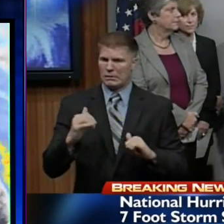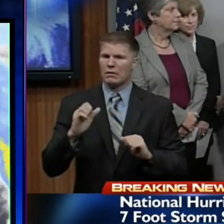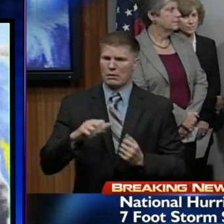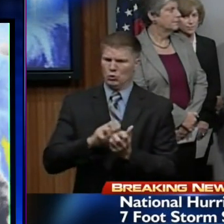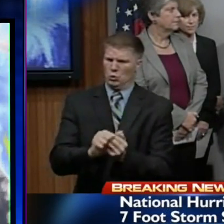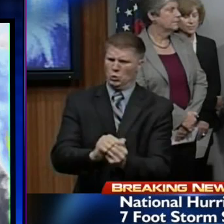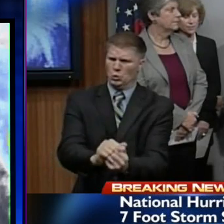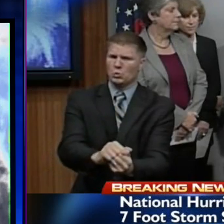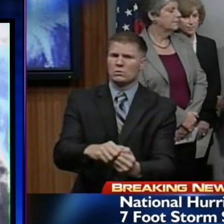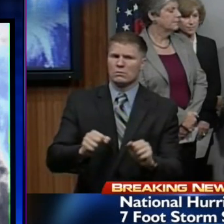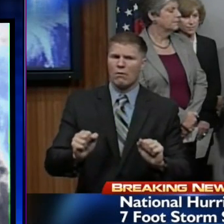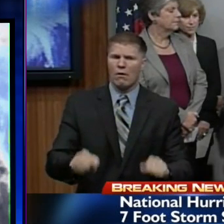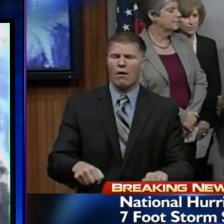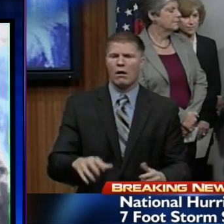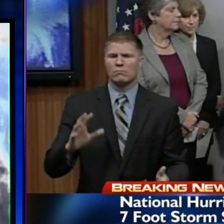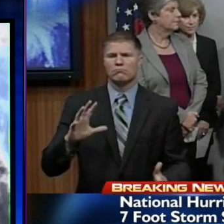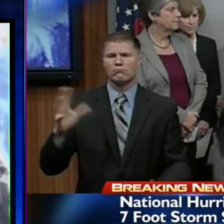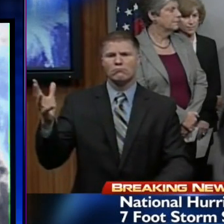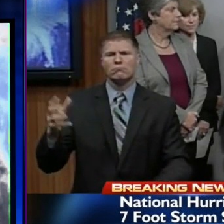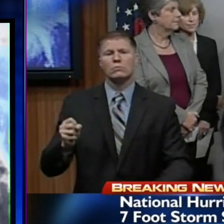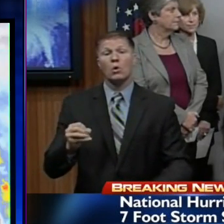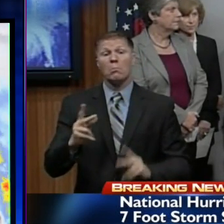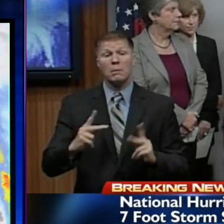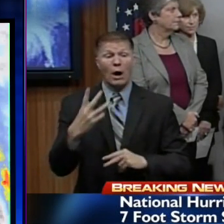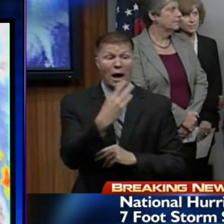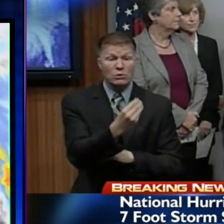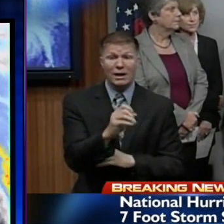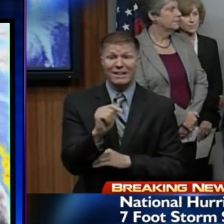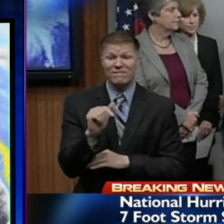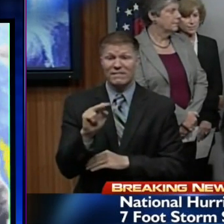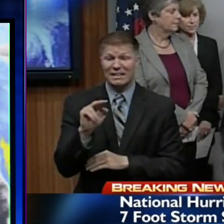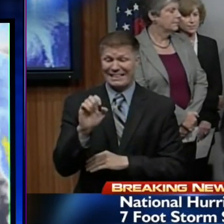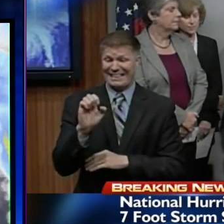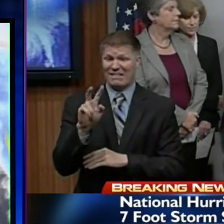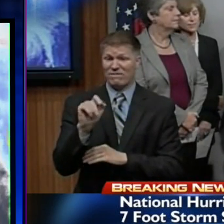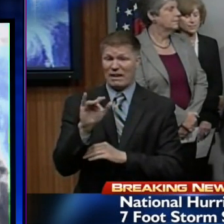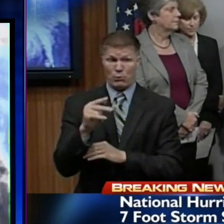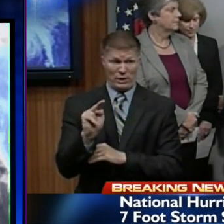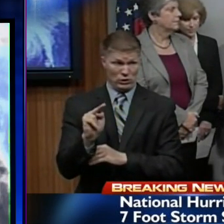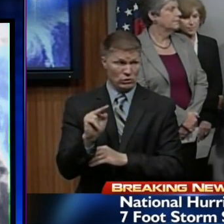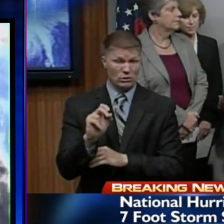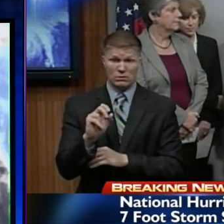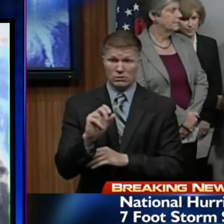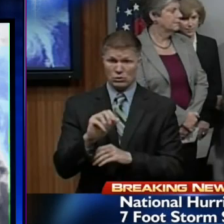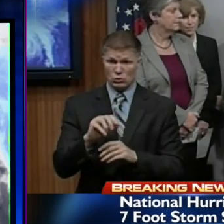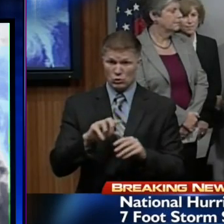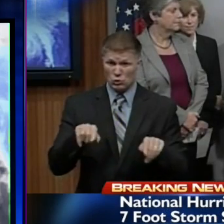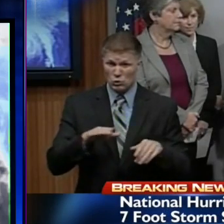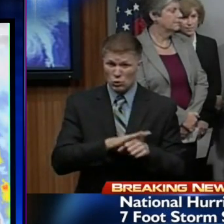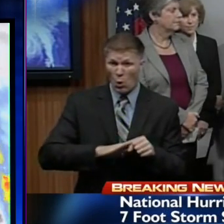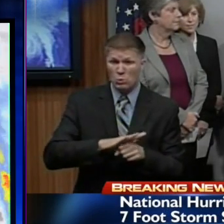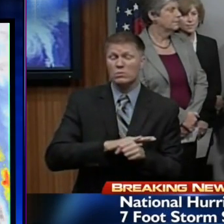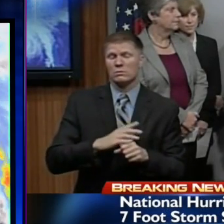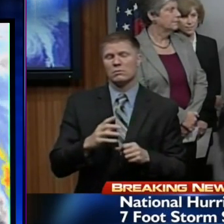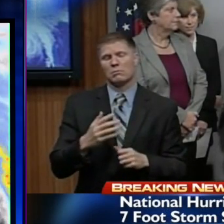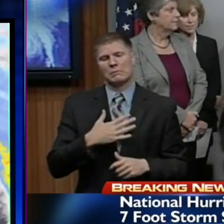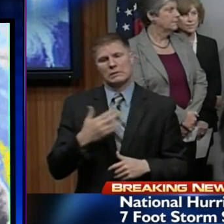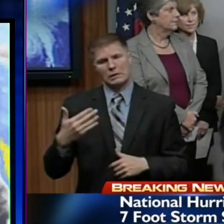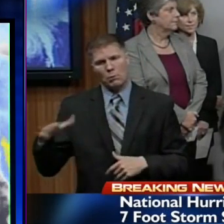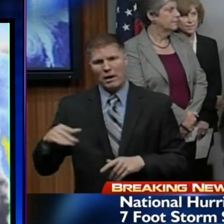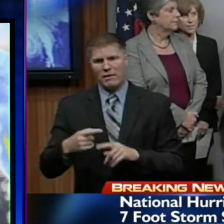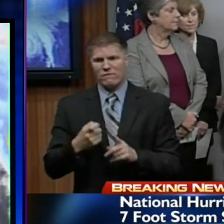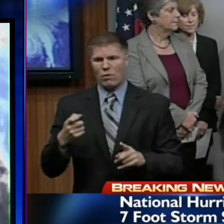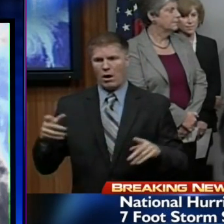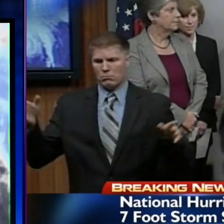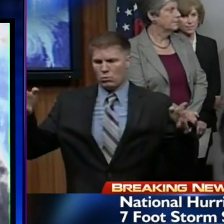that are outside the evacuation zones during the storm to stay inside, stay away from exterior walls and windows, interior